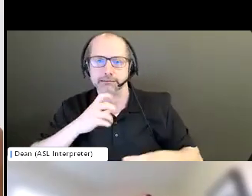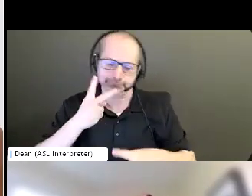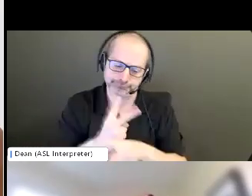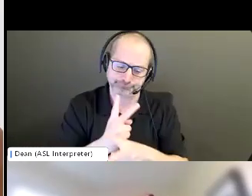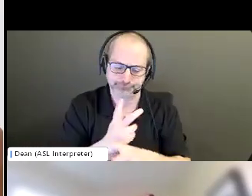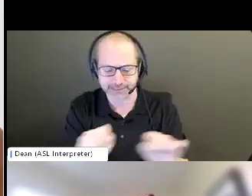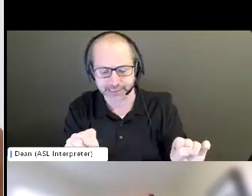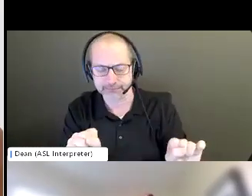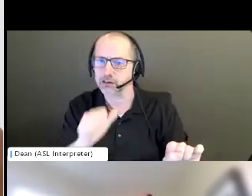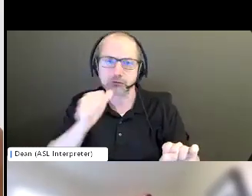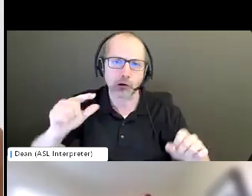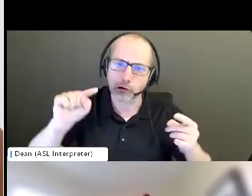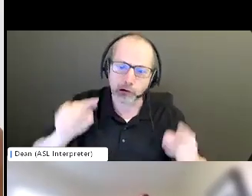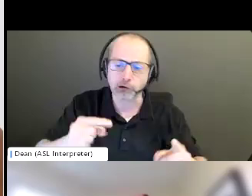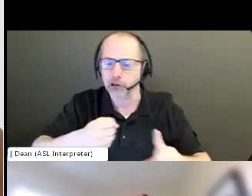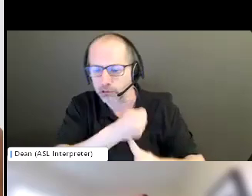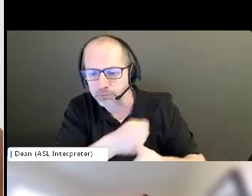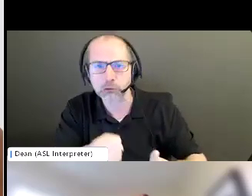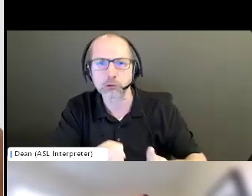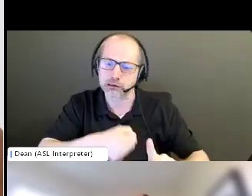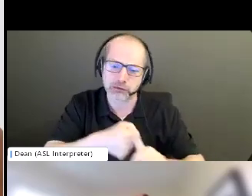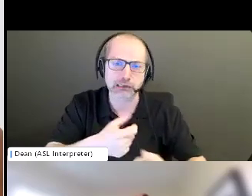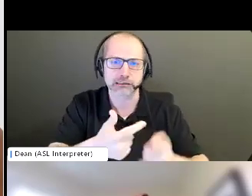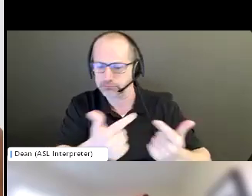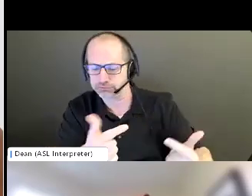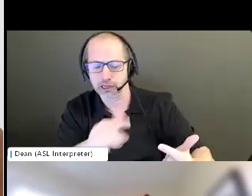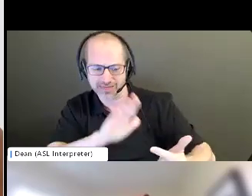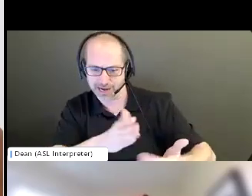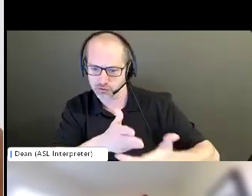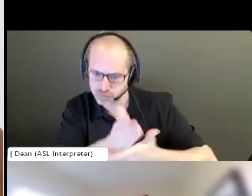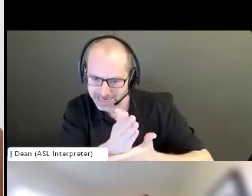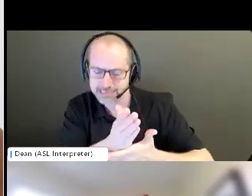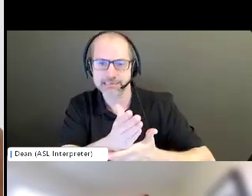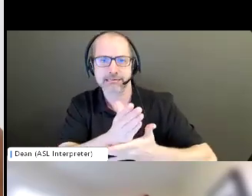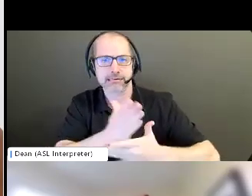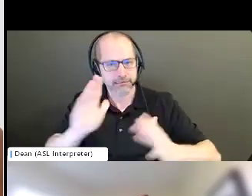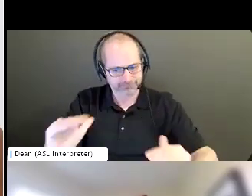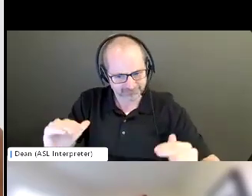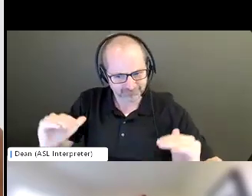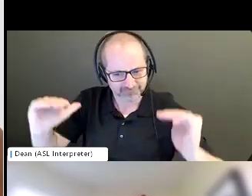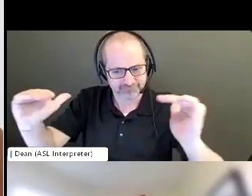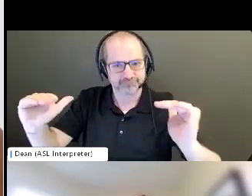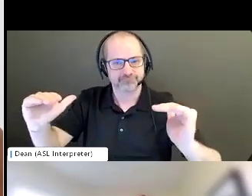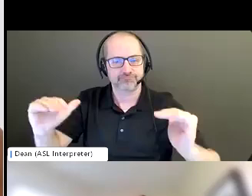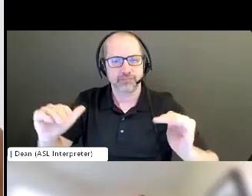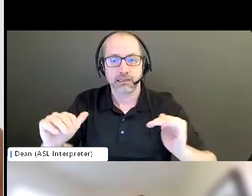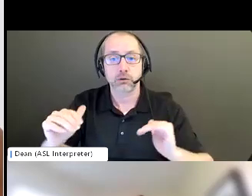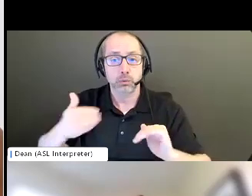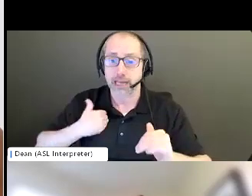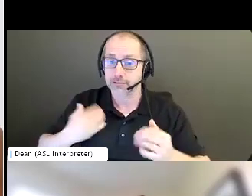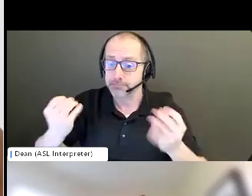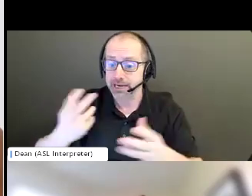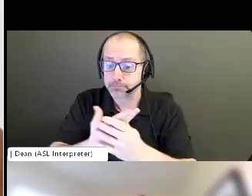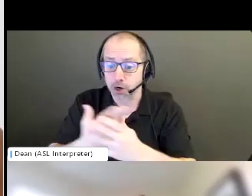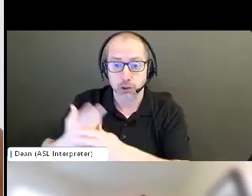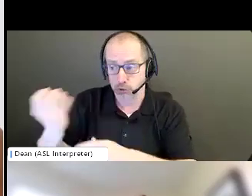their rights are respected and advanced, protected. We work collaboratively with many partners across, not only within Ontario,